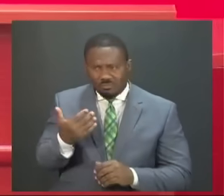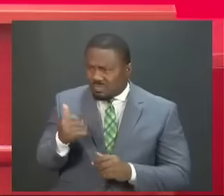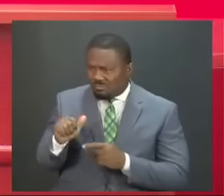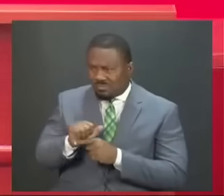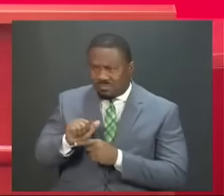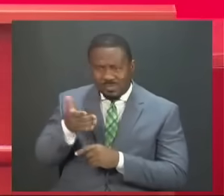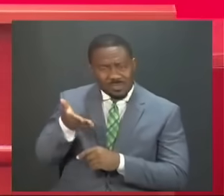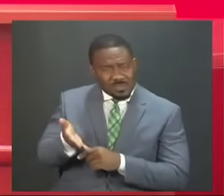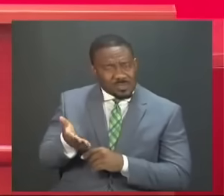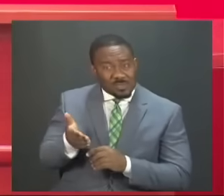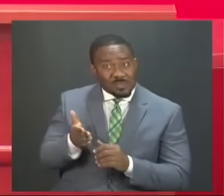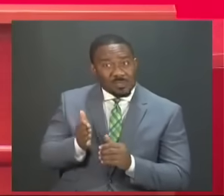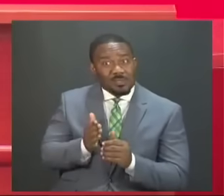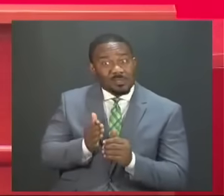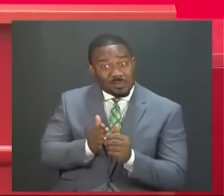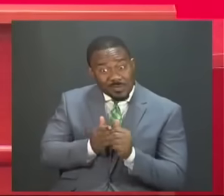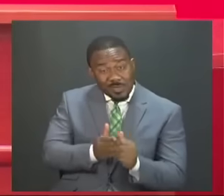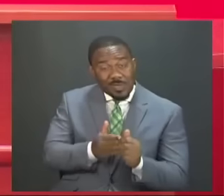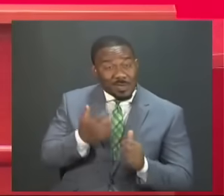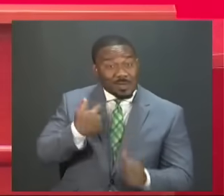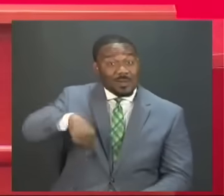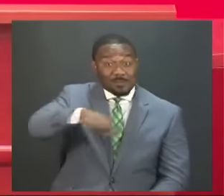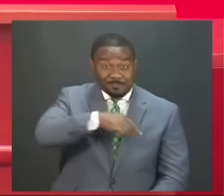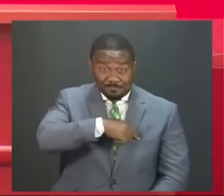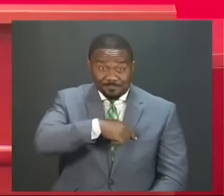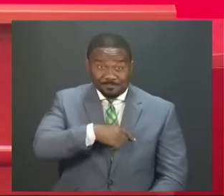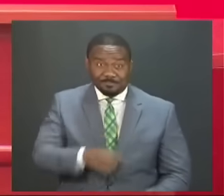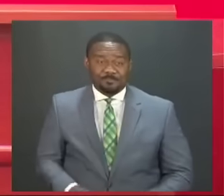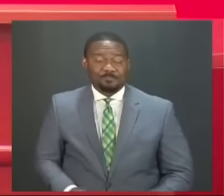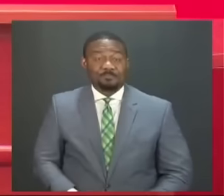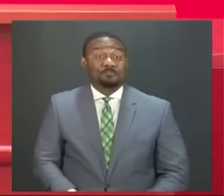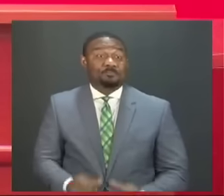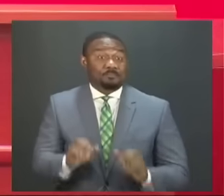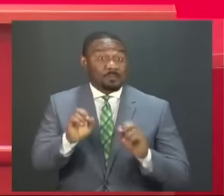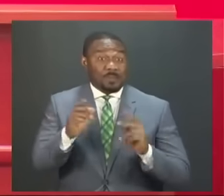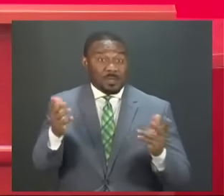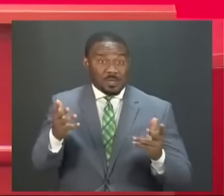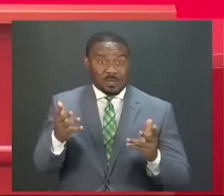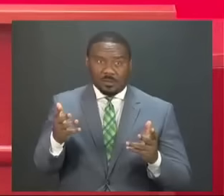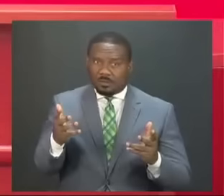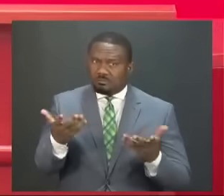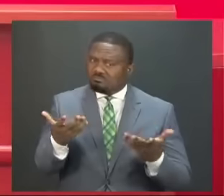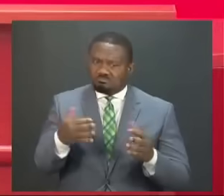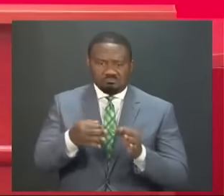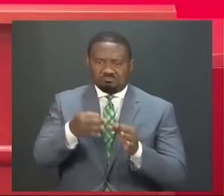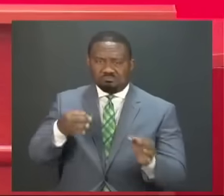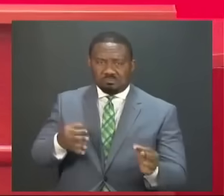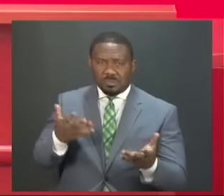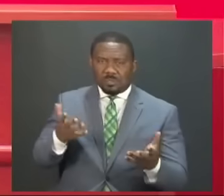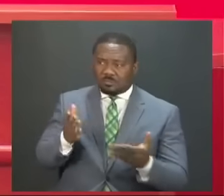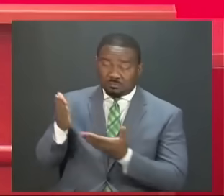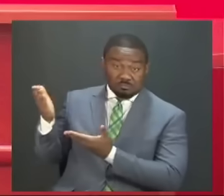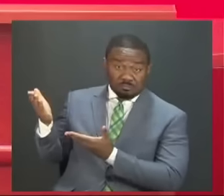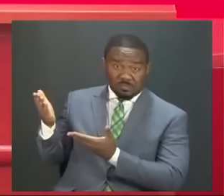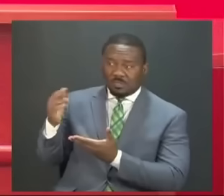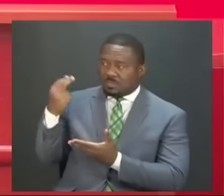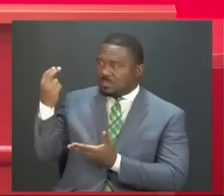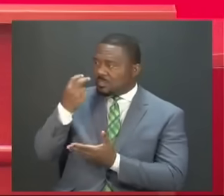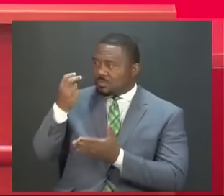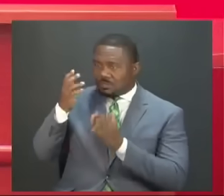to guide all of us. On that note, I'll defer any further comment to the